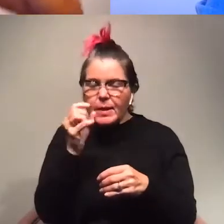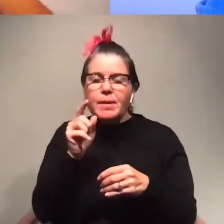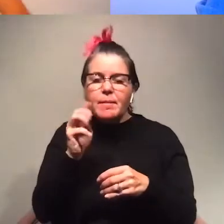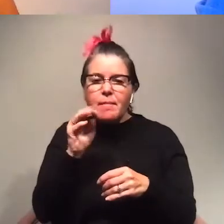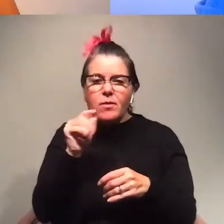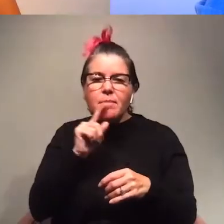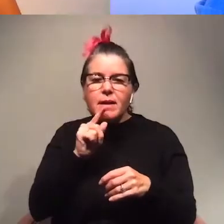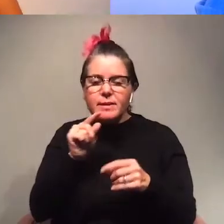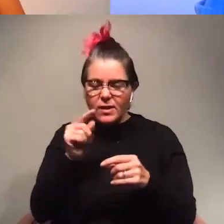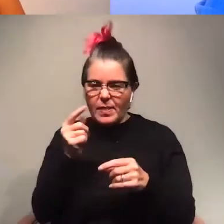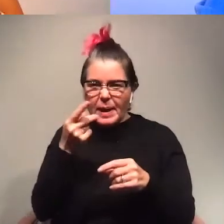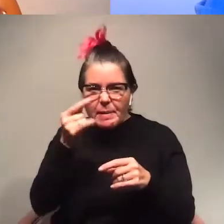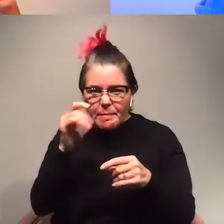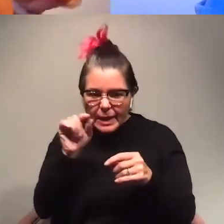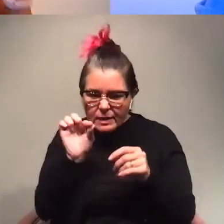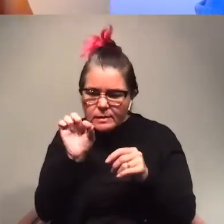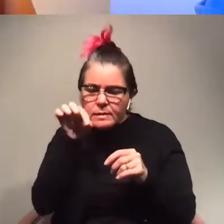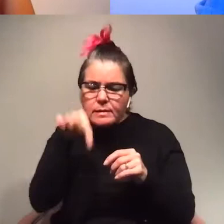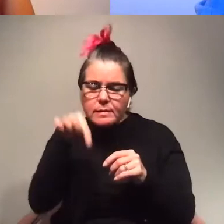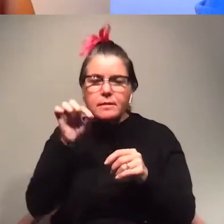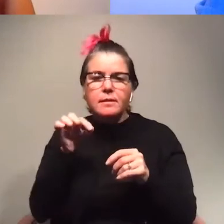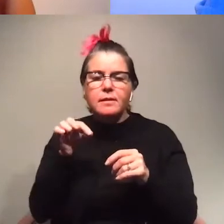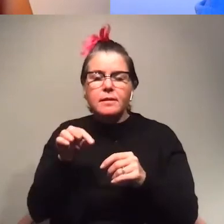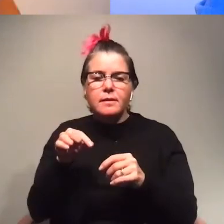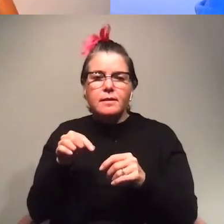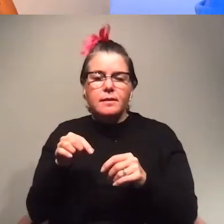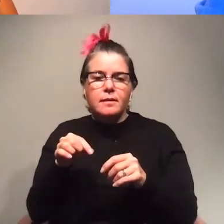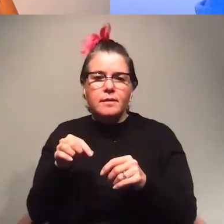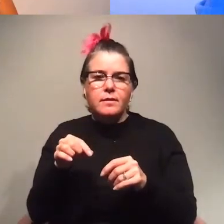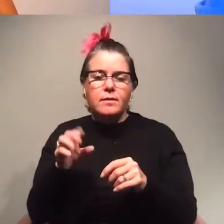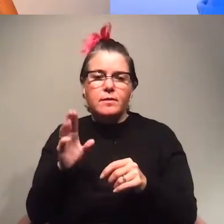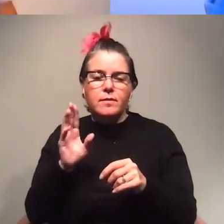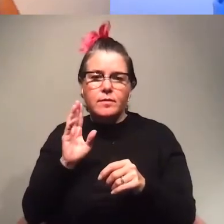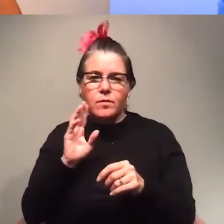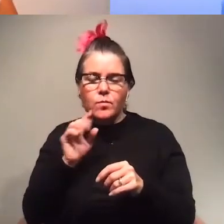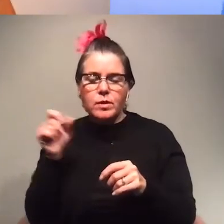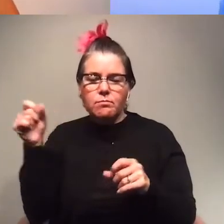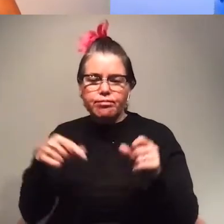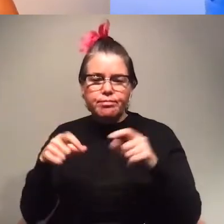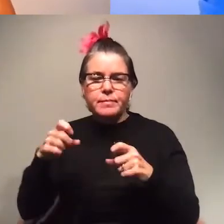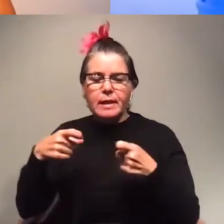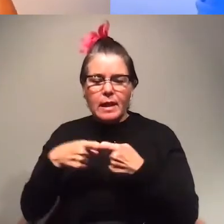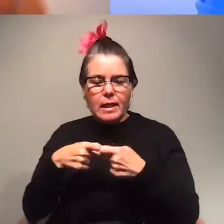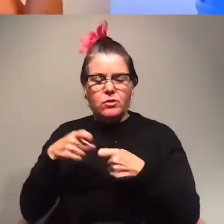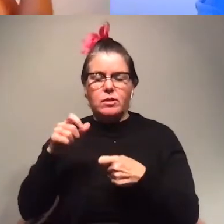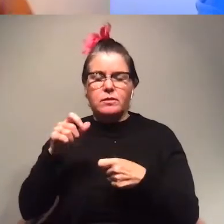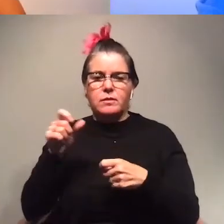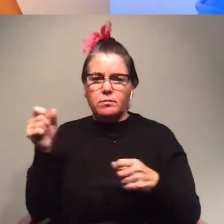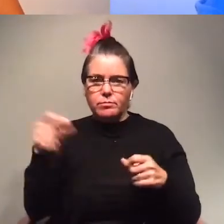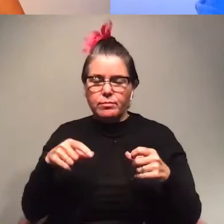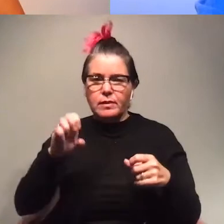tiny pin and you put it in there and it'll throw electrons at the sample and they will bounce